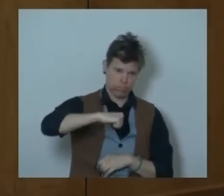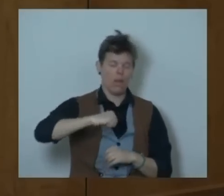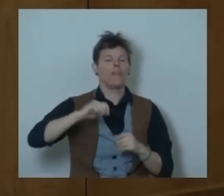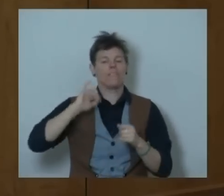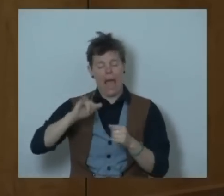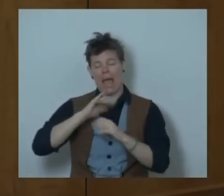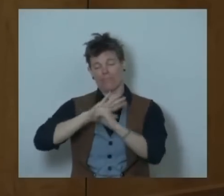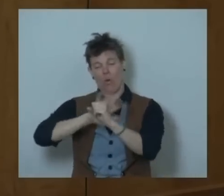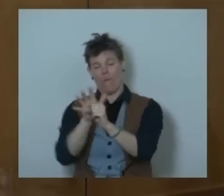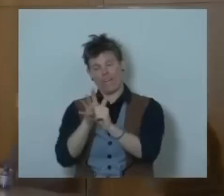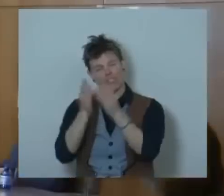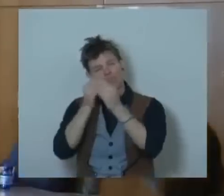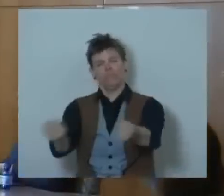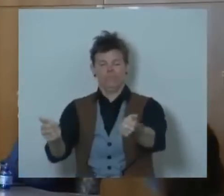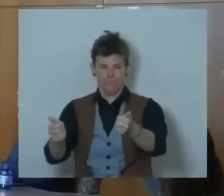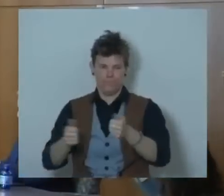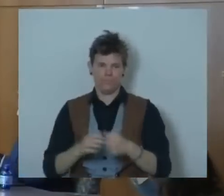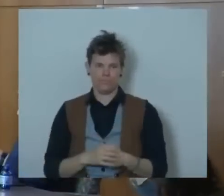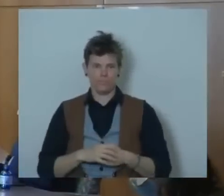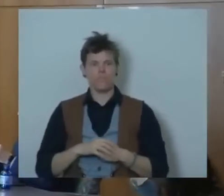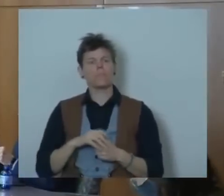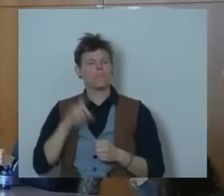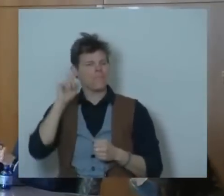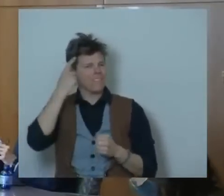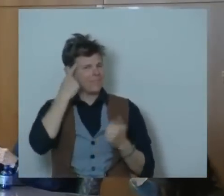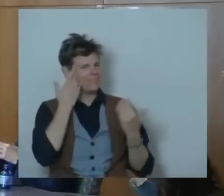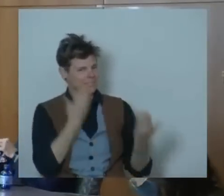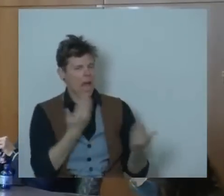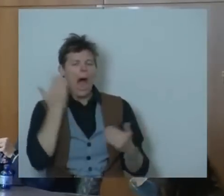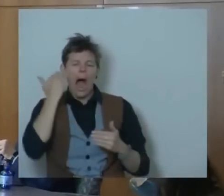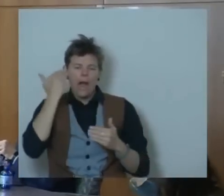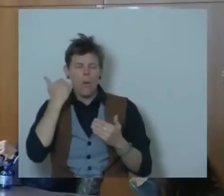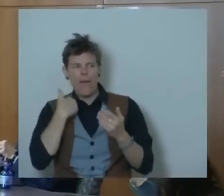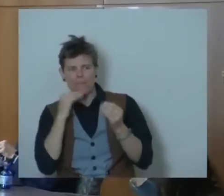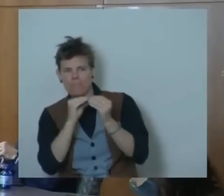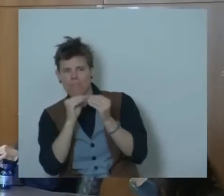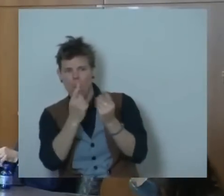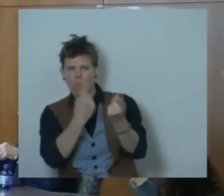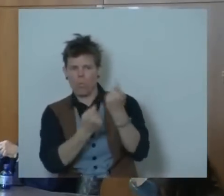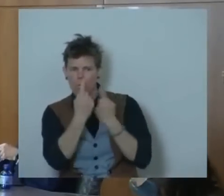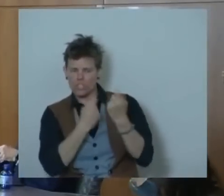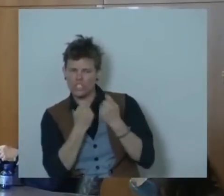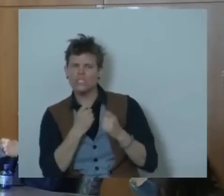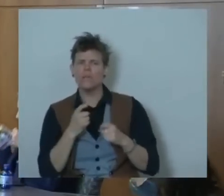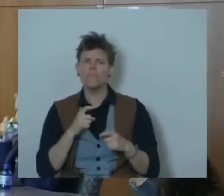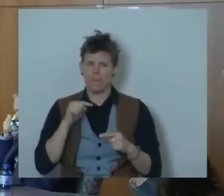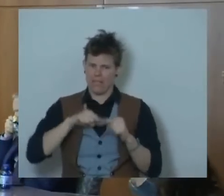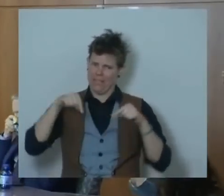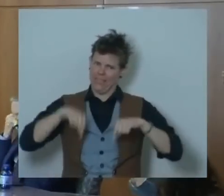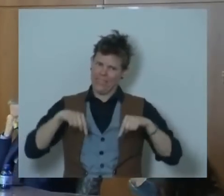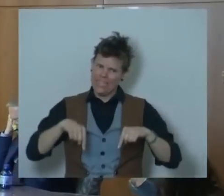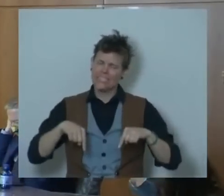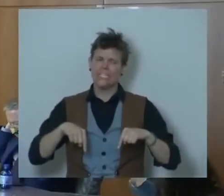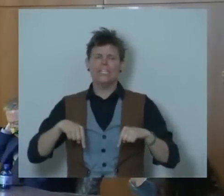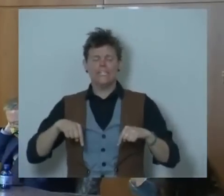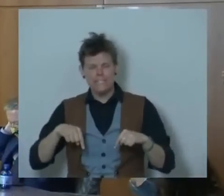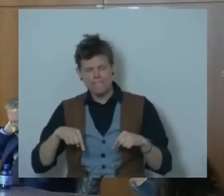risk death. And I know we've got other questions in the queue, and we want to get to them. But you know, this is